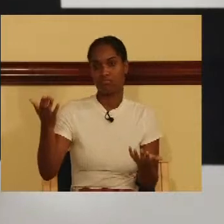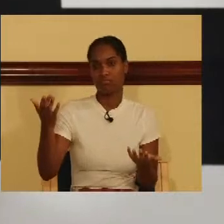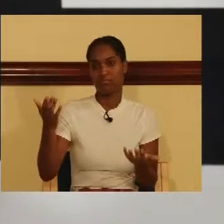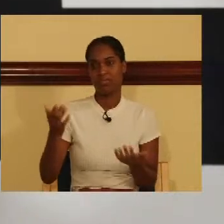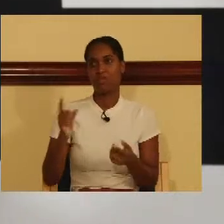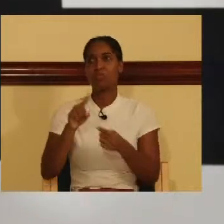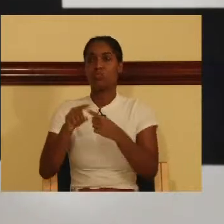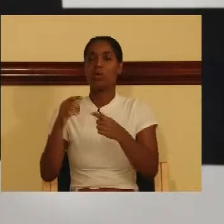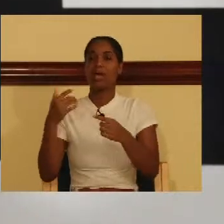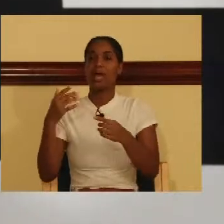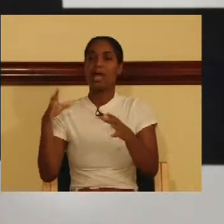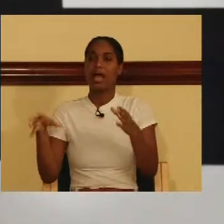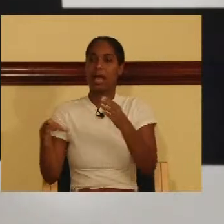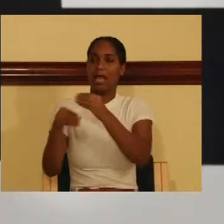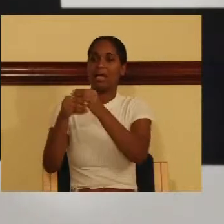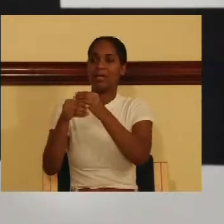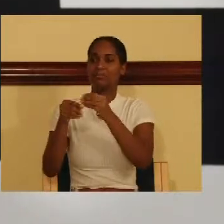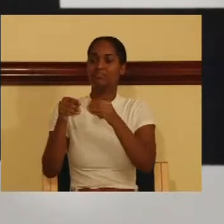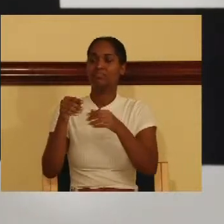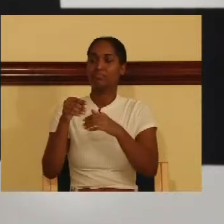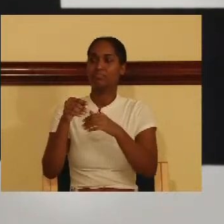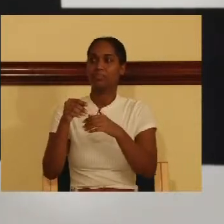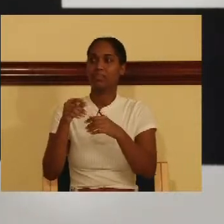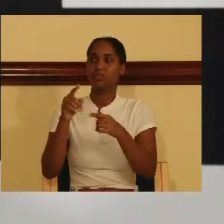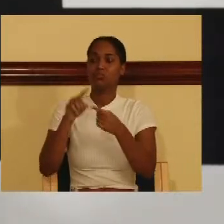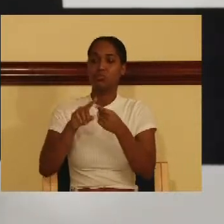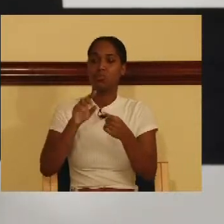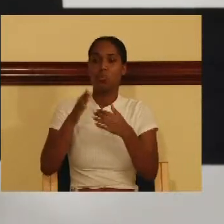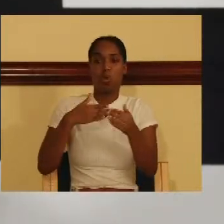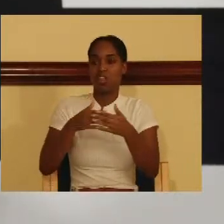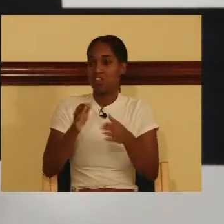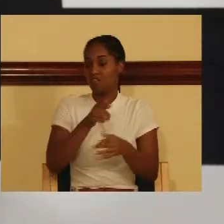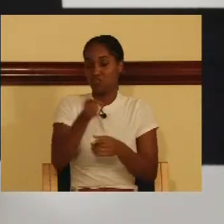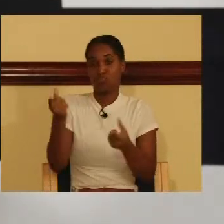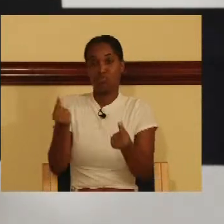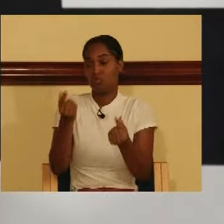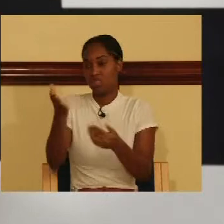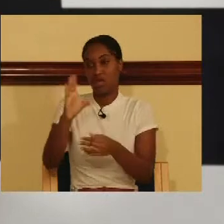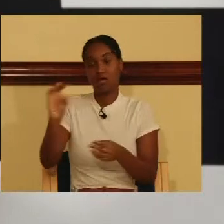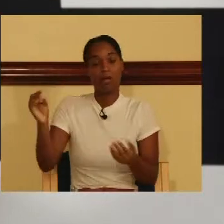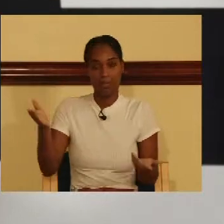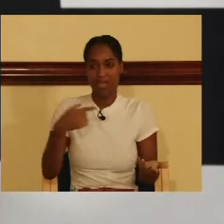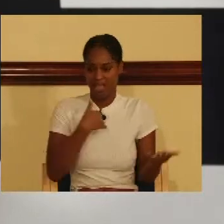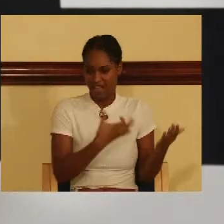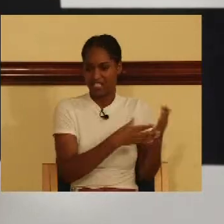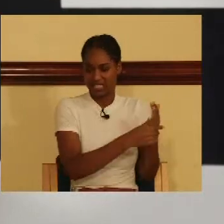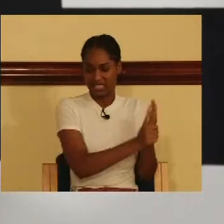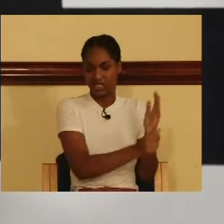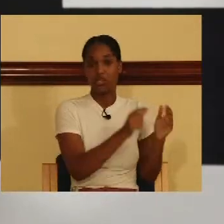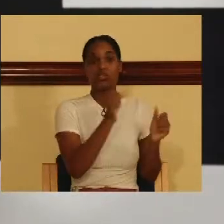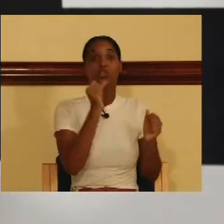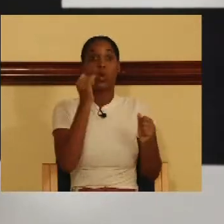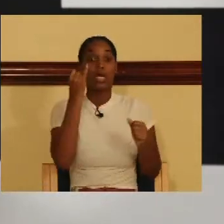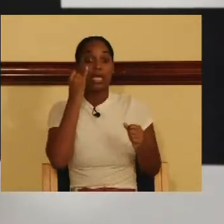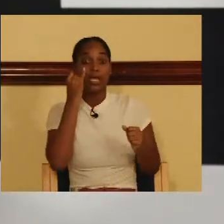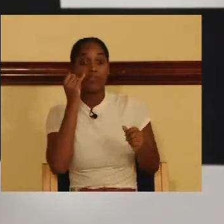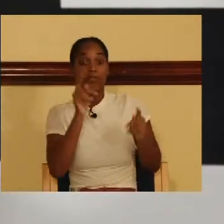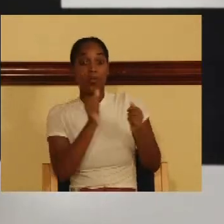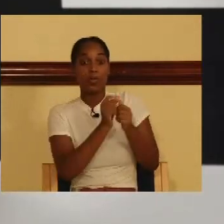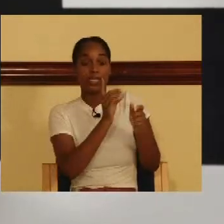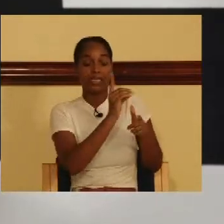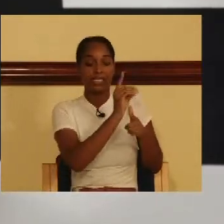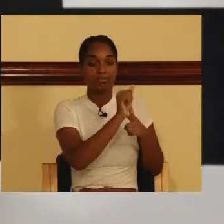add value to the output of an organization. And so if persons with disabilities are not